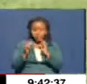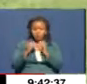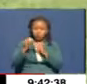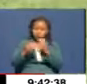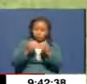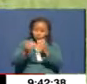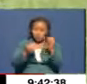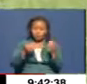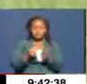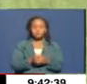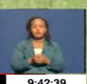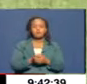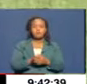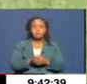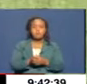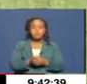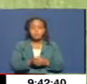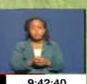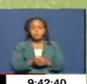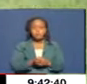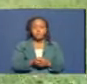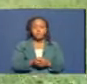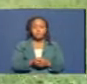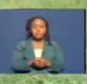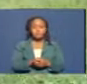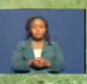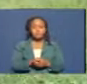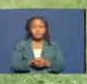their products.